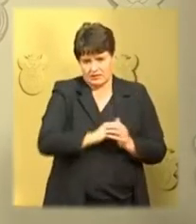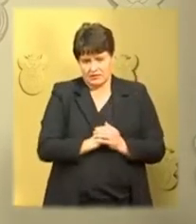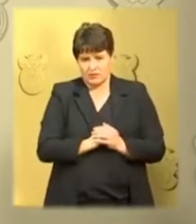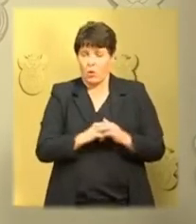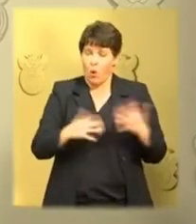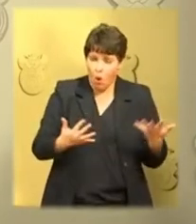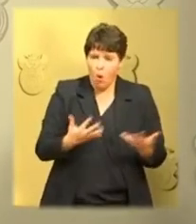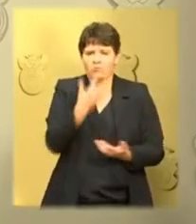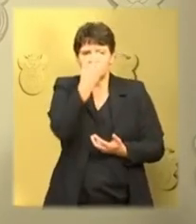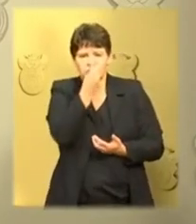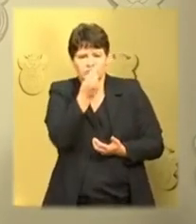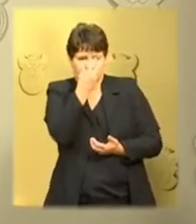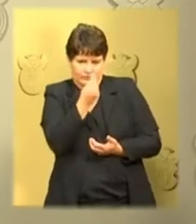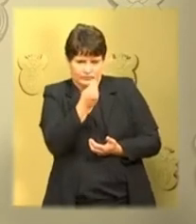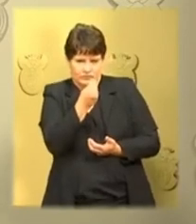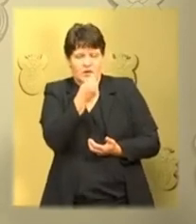tissue